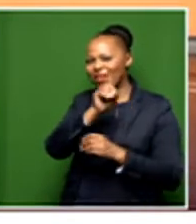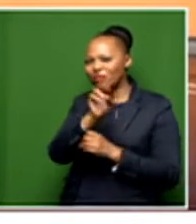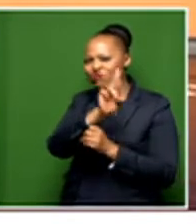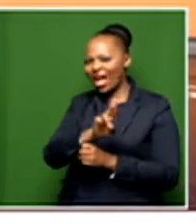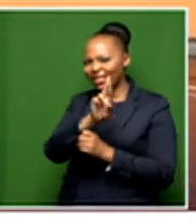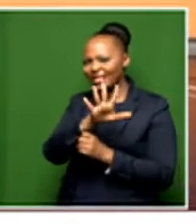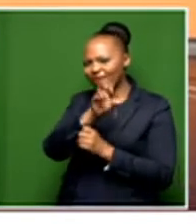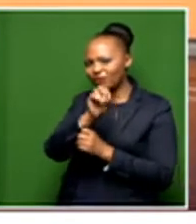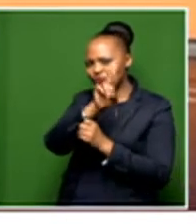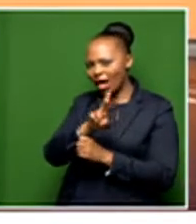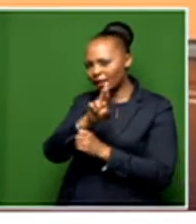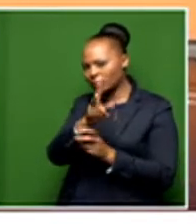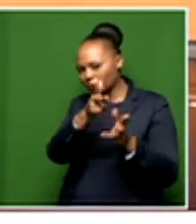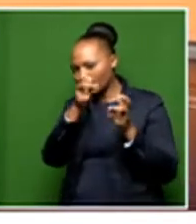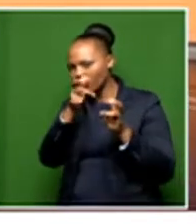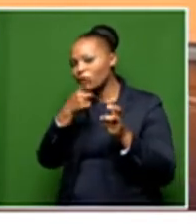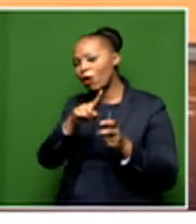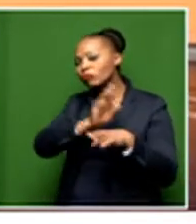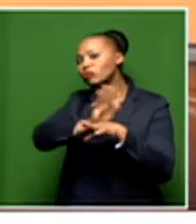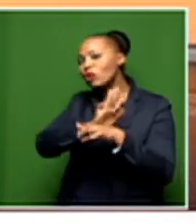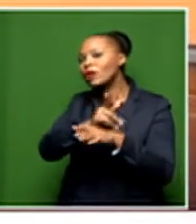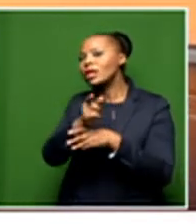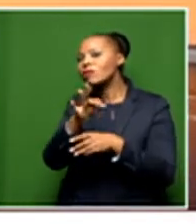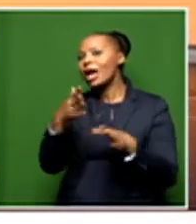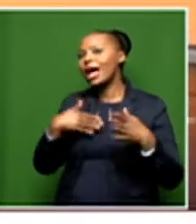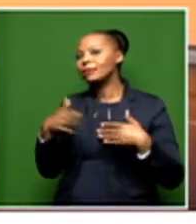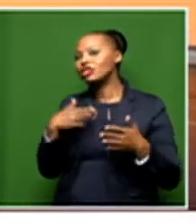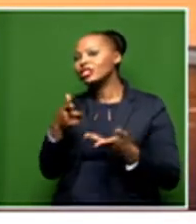rand watching fee or admission fee, if you like.